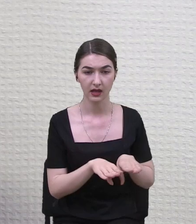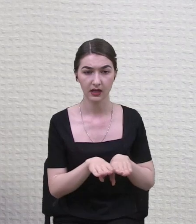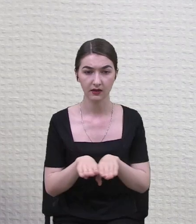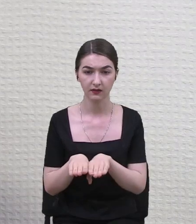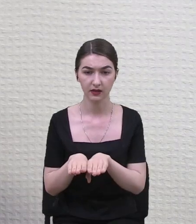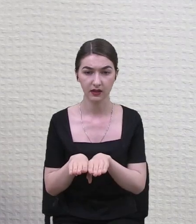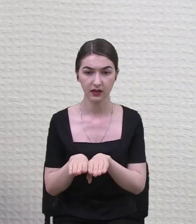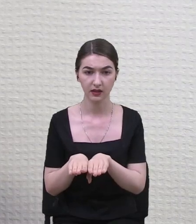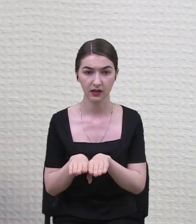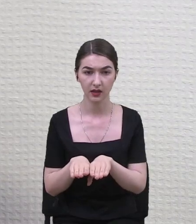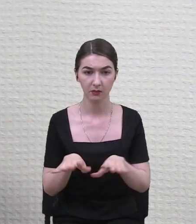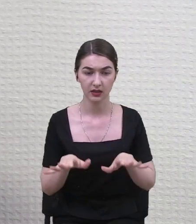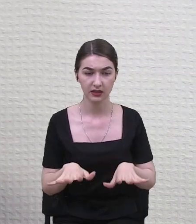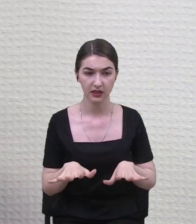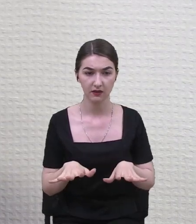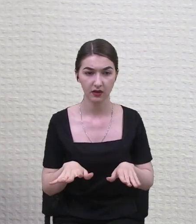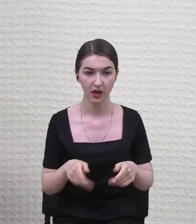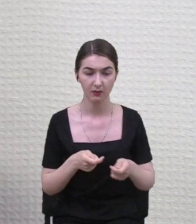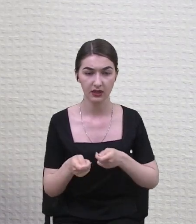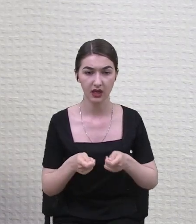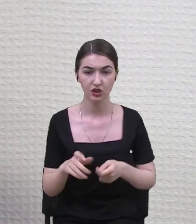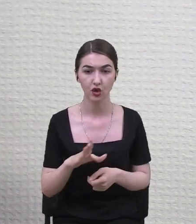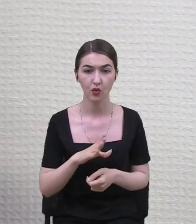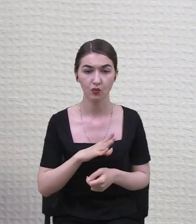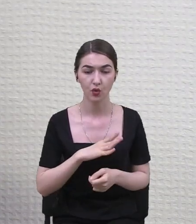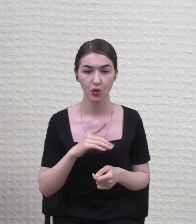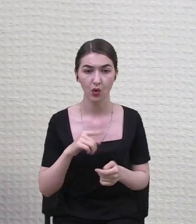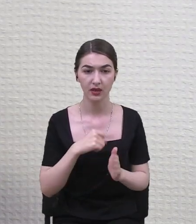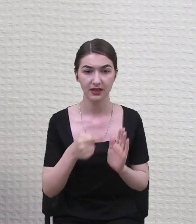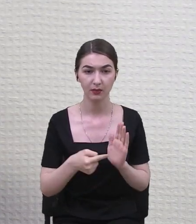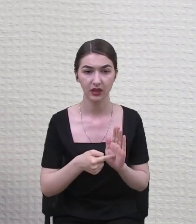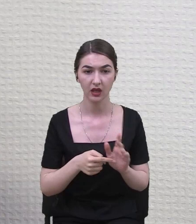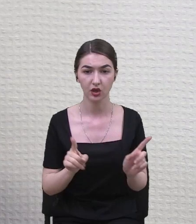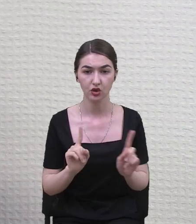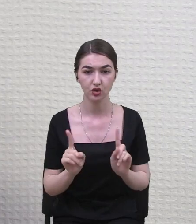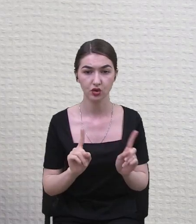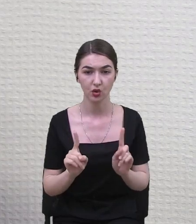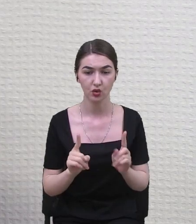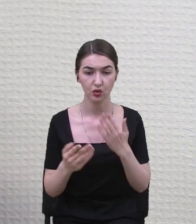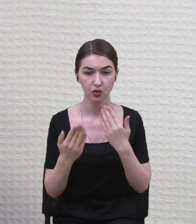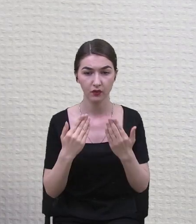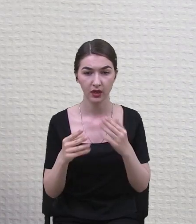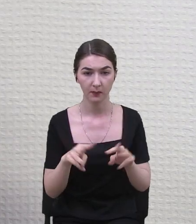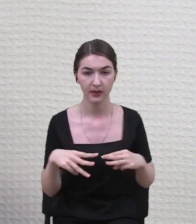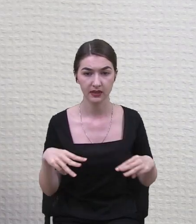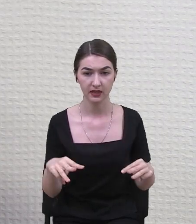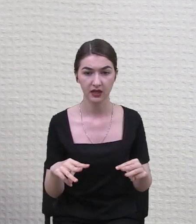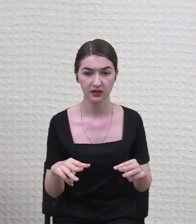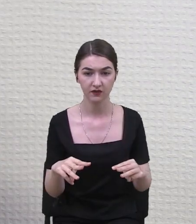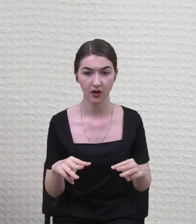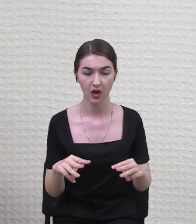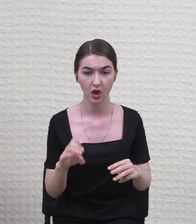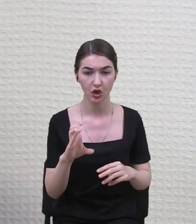from Ministry of Social, from the charity foundation, one of Ukrainian